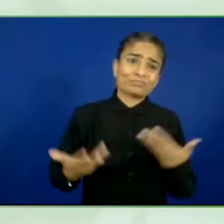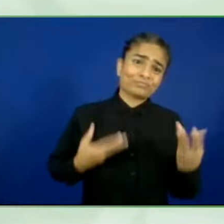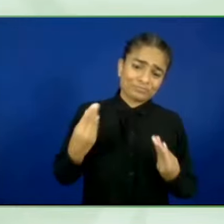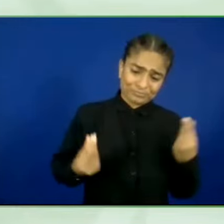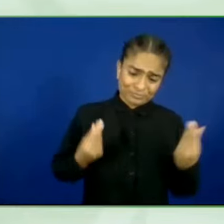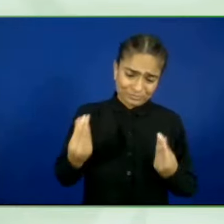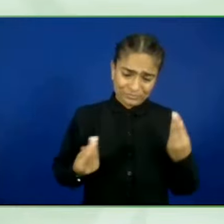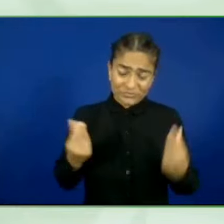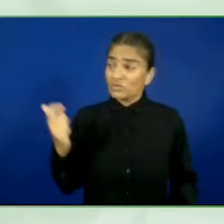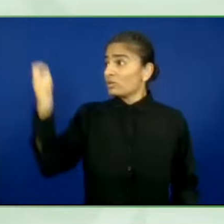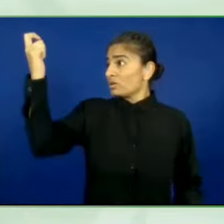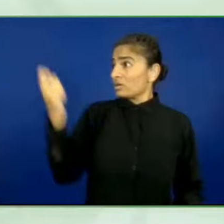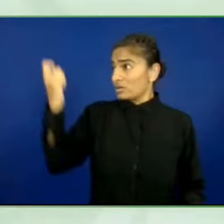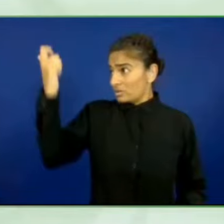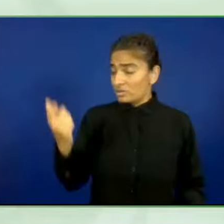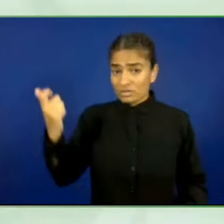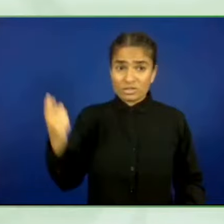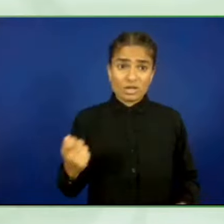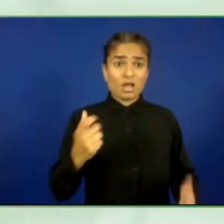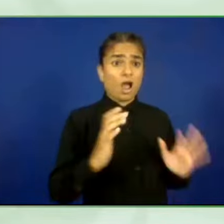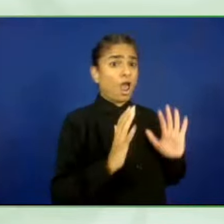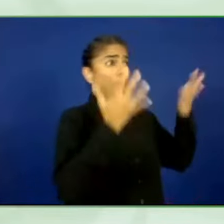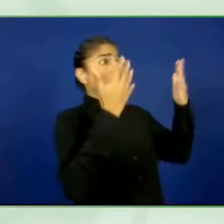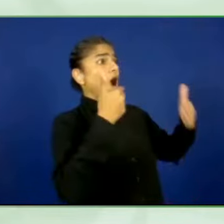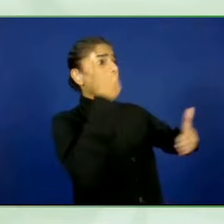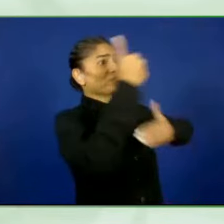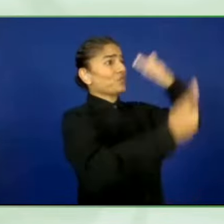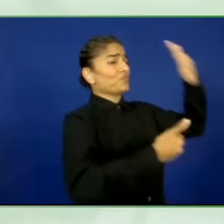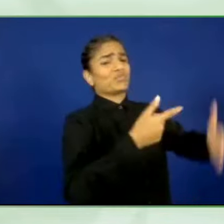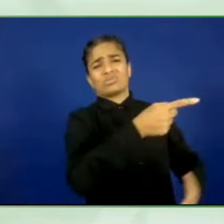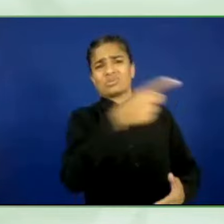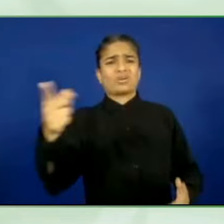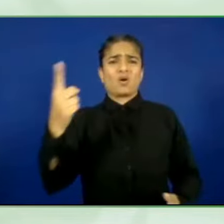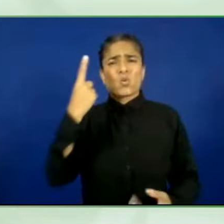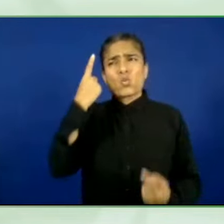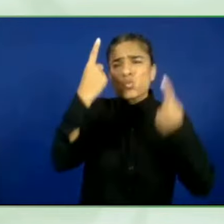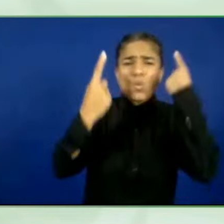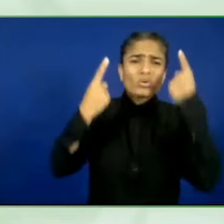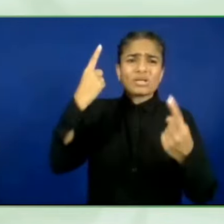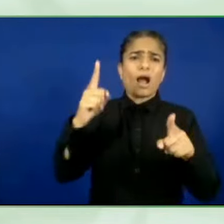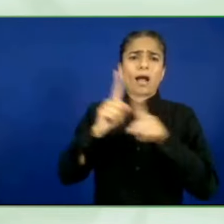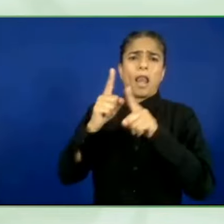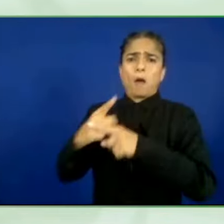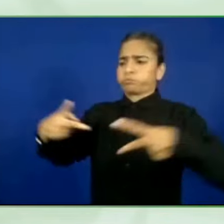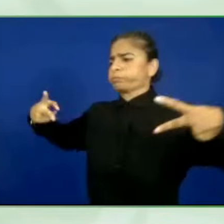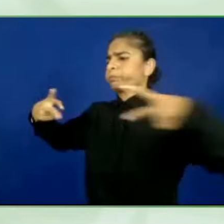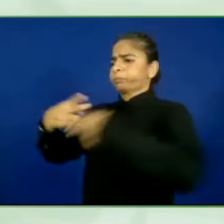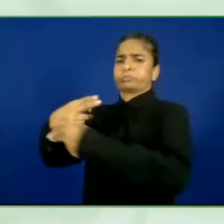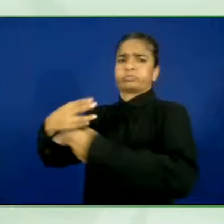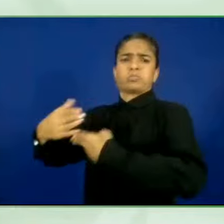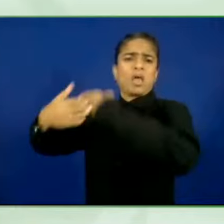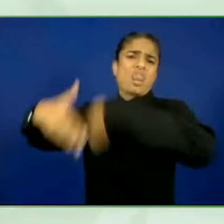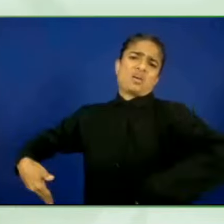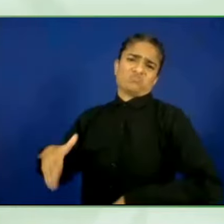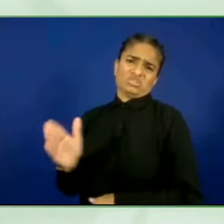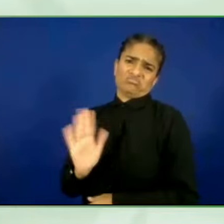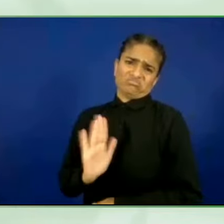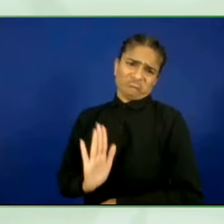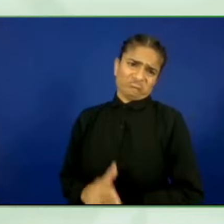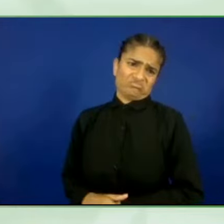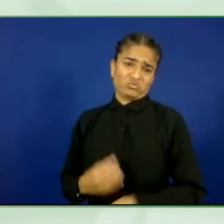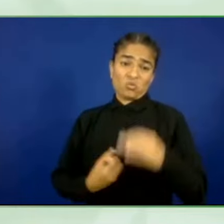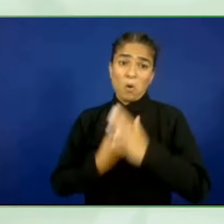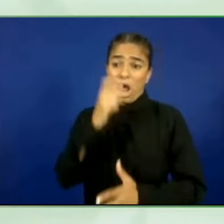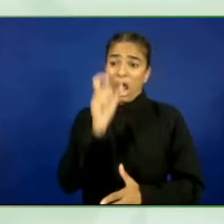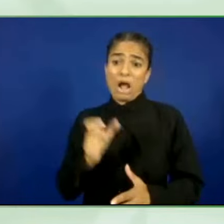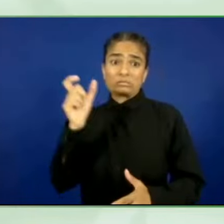shouldn't even be considered. It really shouldn't. So, artists are at risk of losing their disability allowance and their